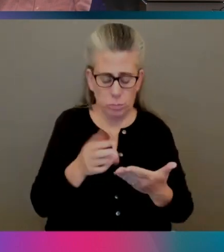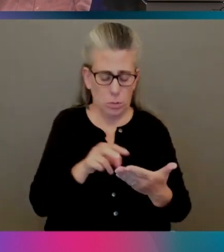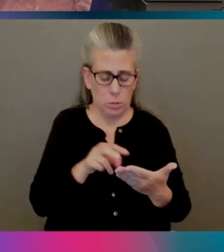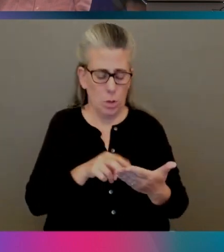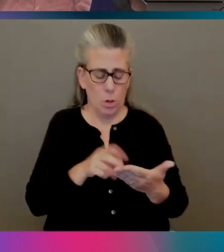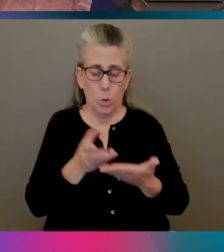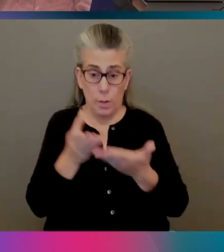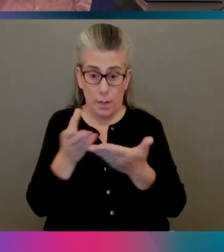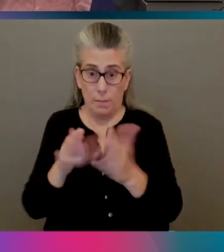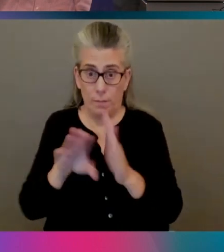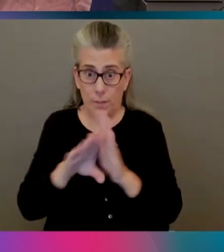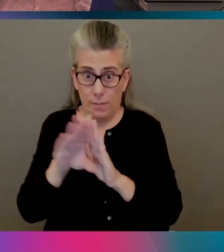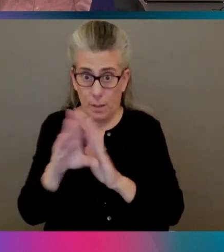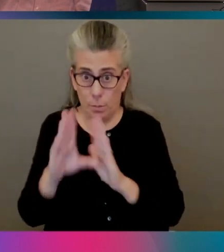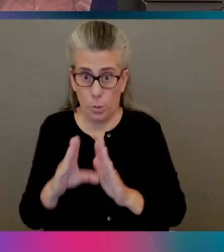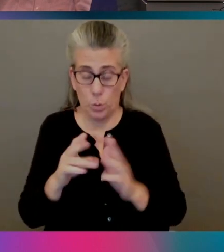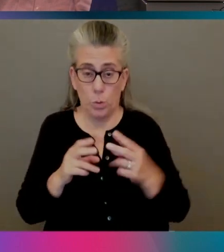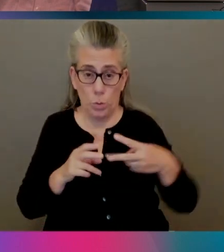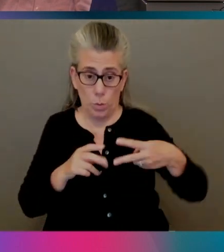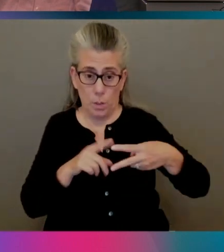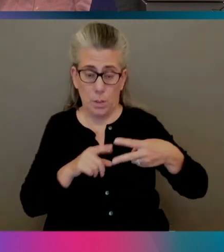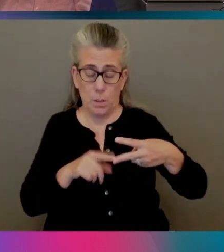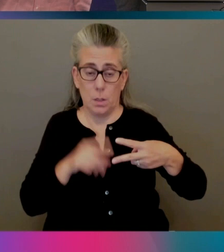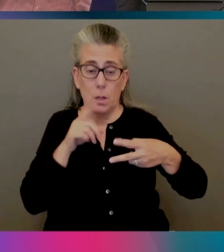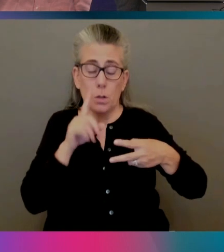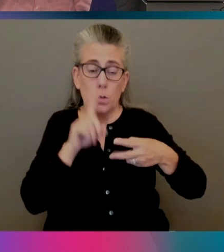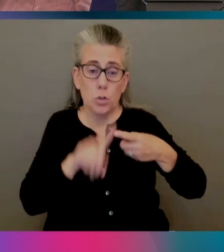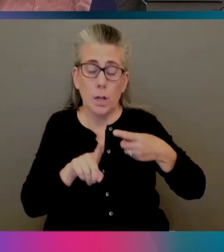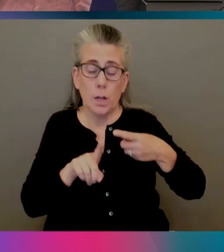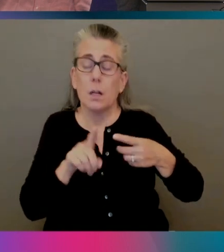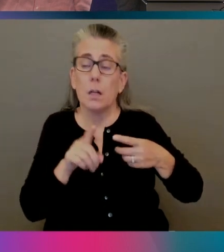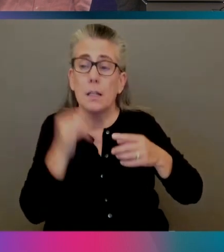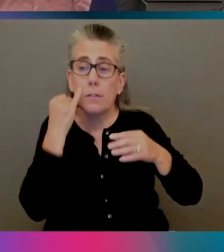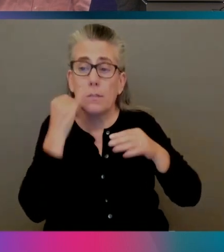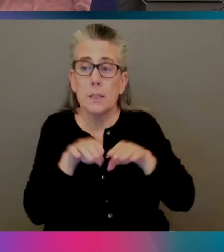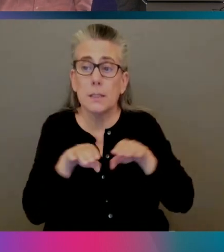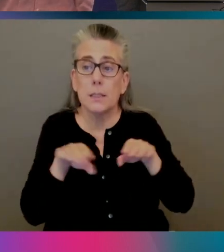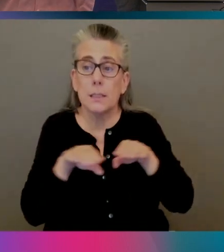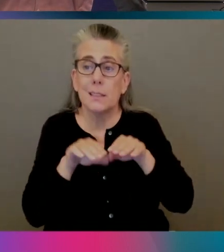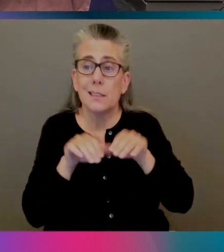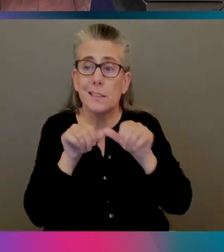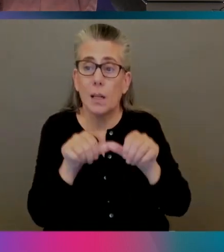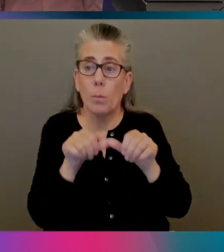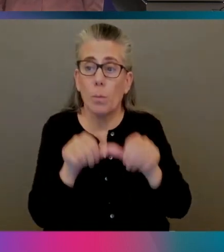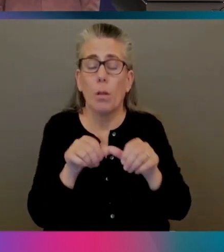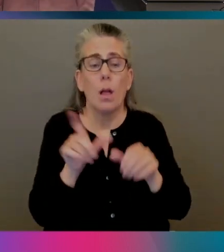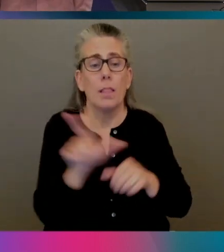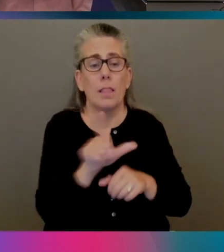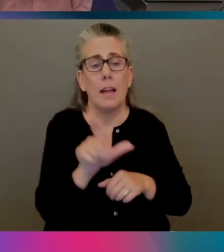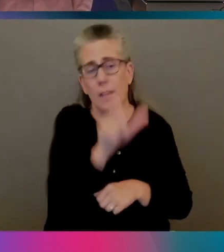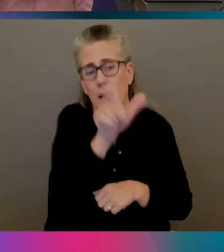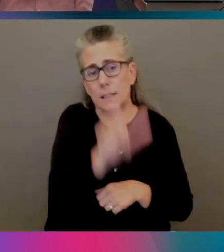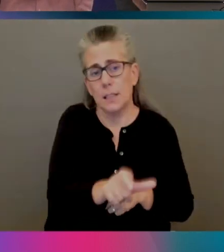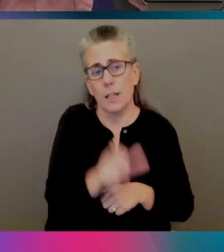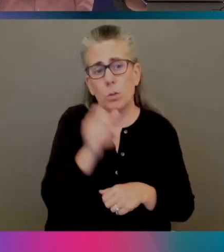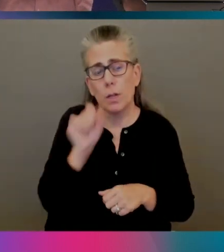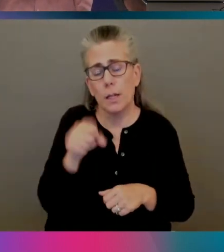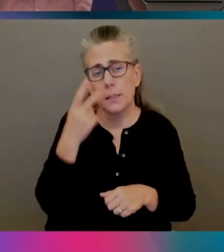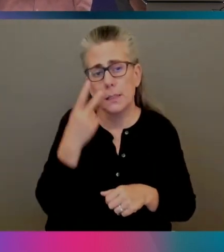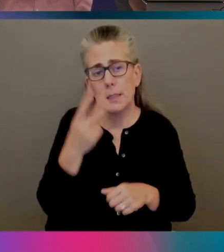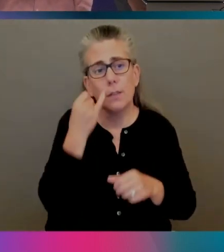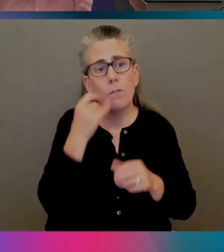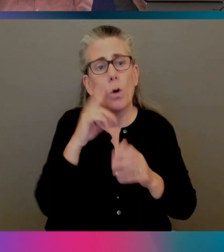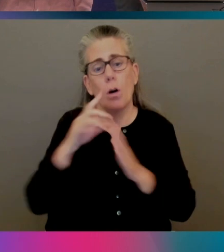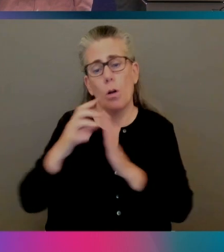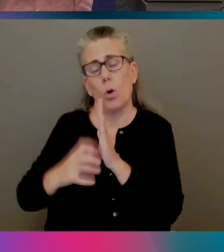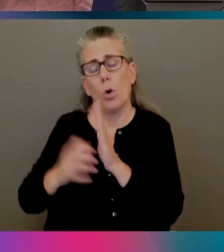things. One, you can actually run security scans. So on the left-hand side of the screen here, you can actually see that for the code that is generated, as well as the